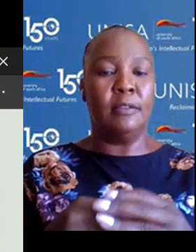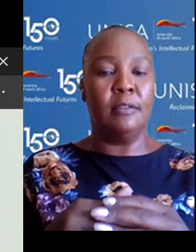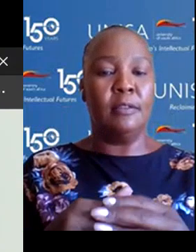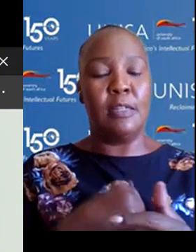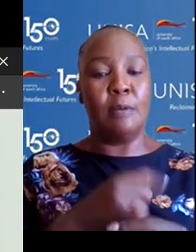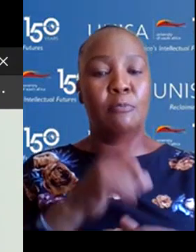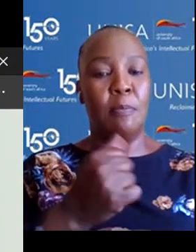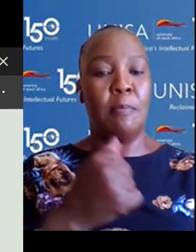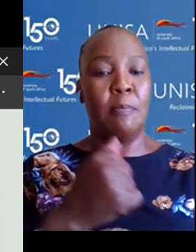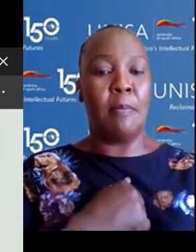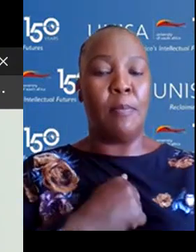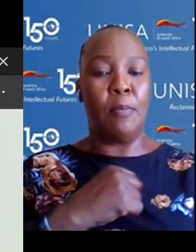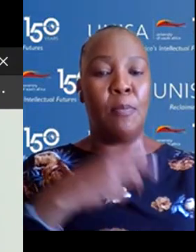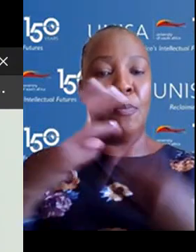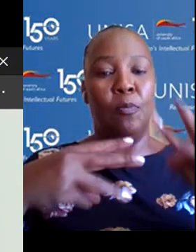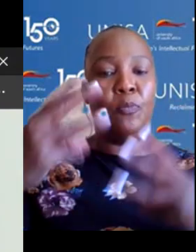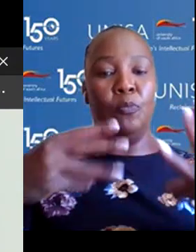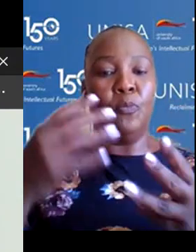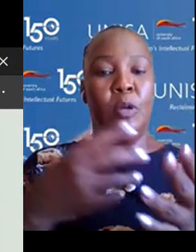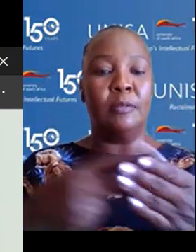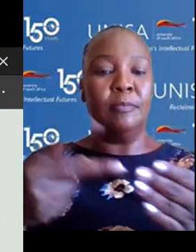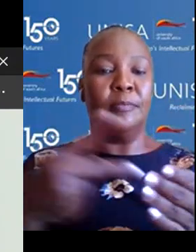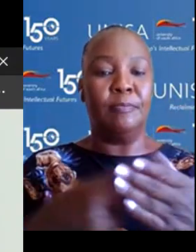email address.